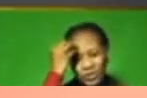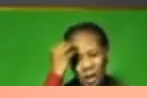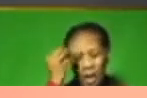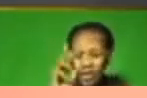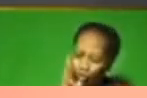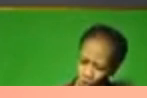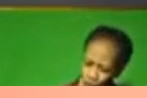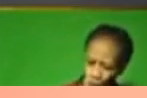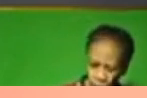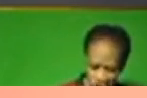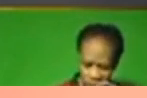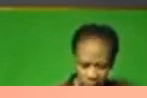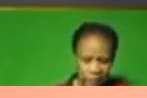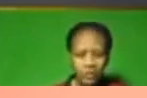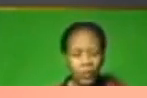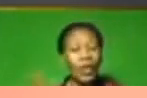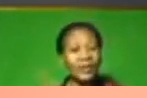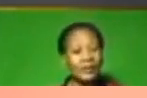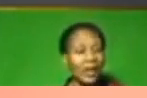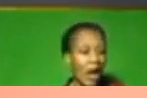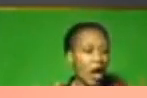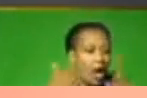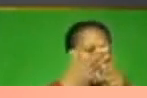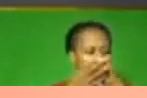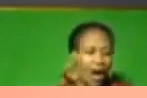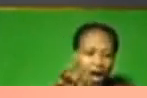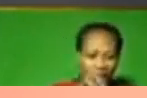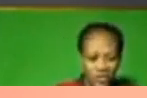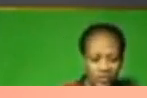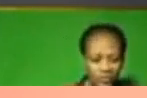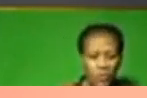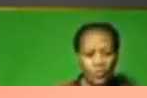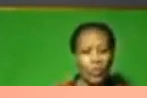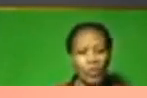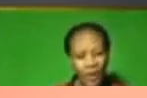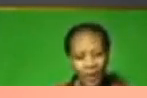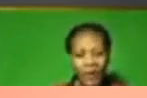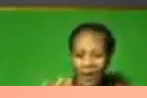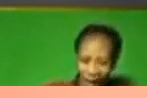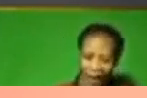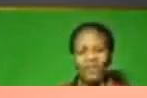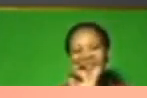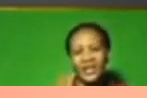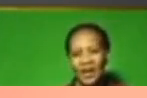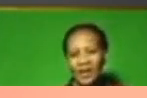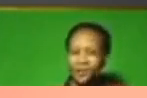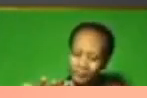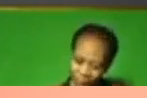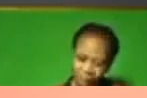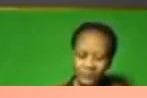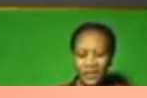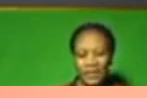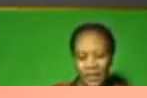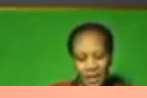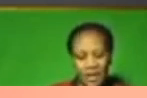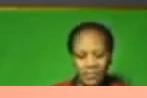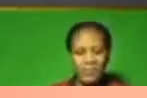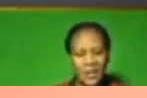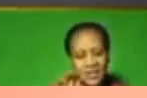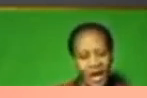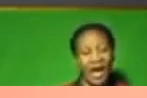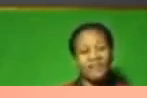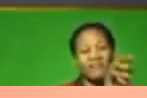closely intertwined with the goal of achieving progress in Africa and implementing Africa's